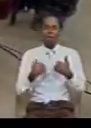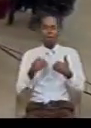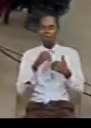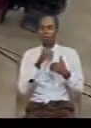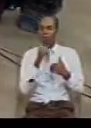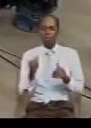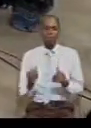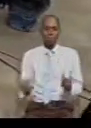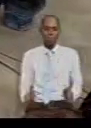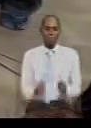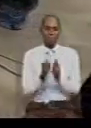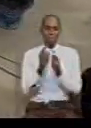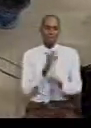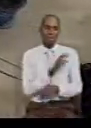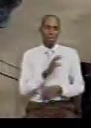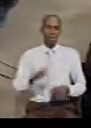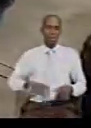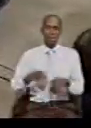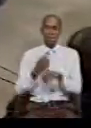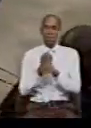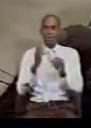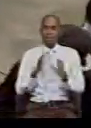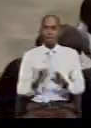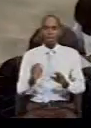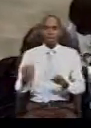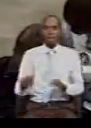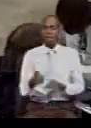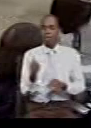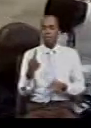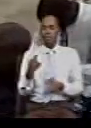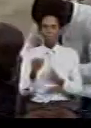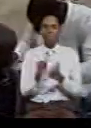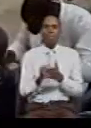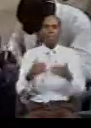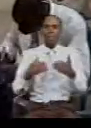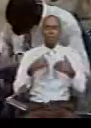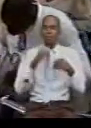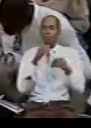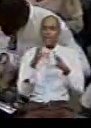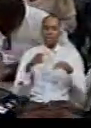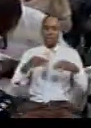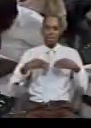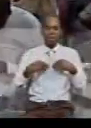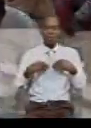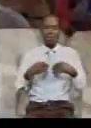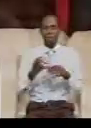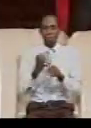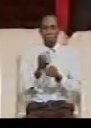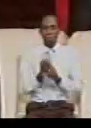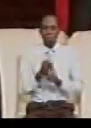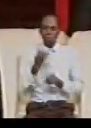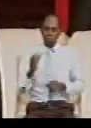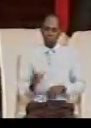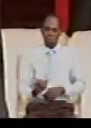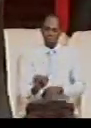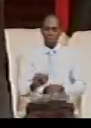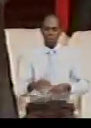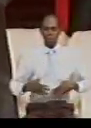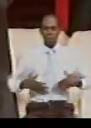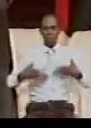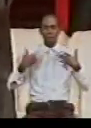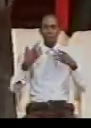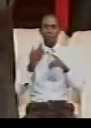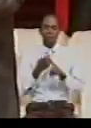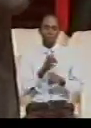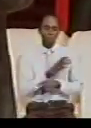Christ the Savior, everyone who has not received eternal life from Christ the Savior,